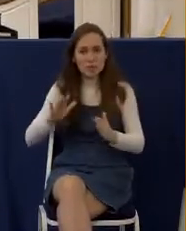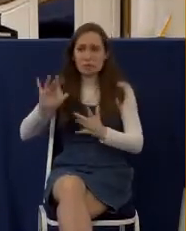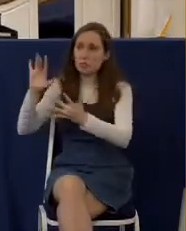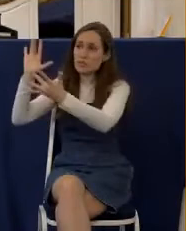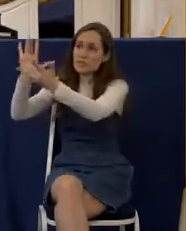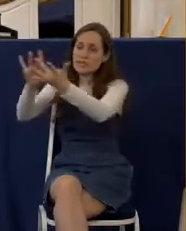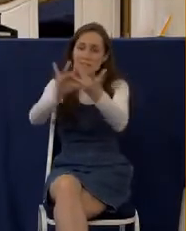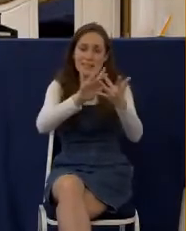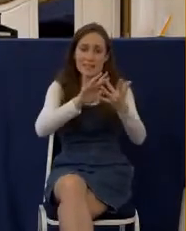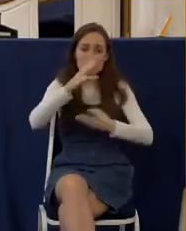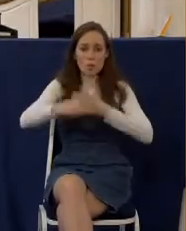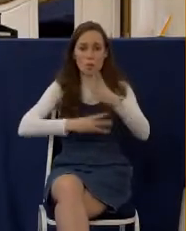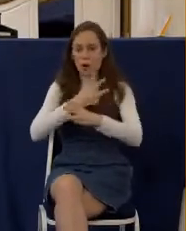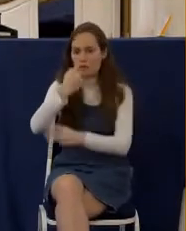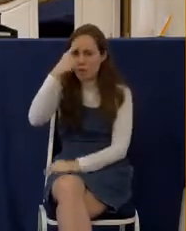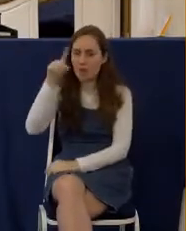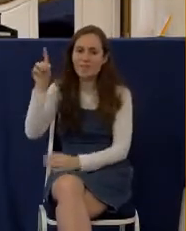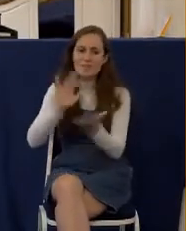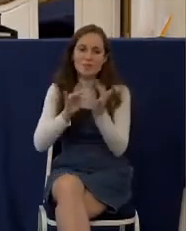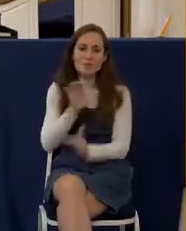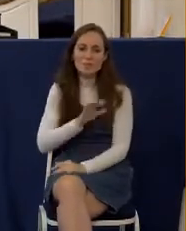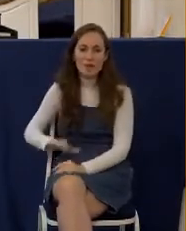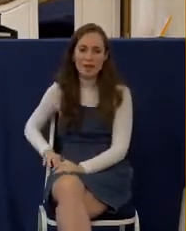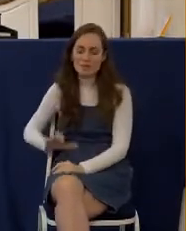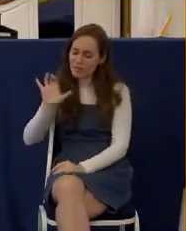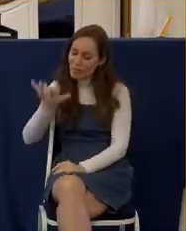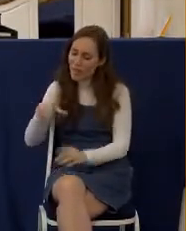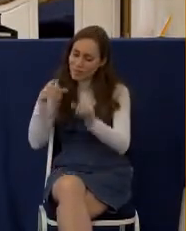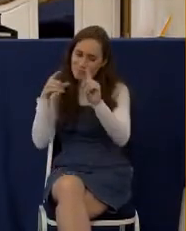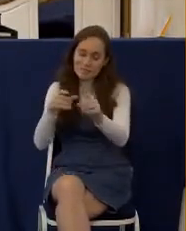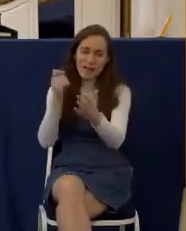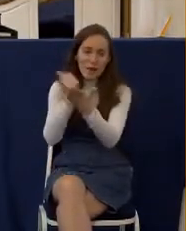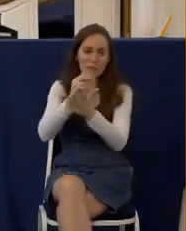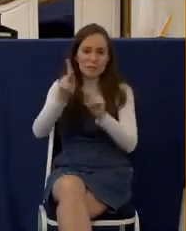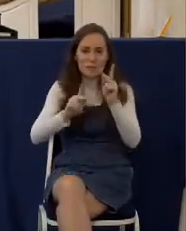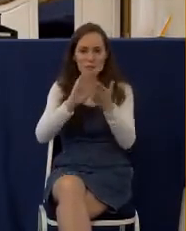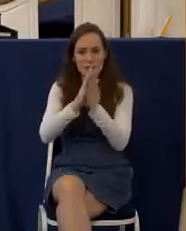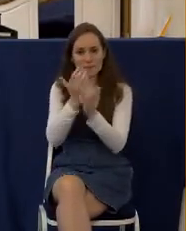Christ. That's what it's all about, helping people come to know Christ.